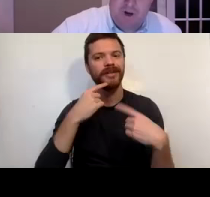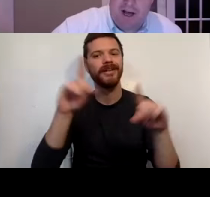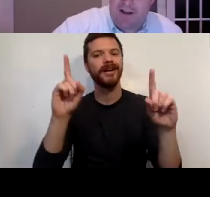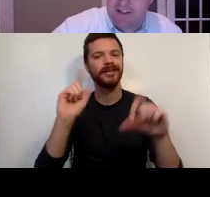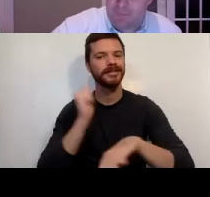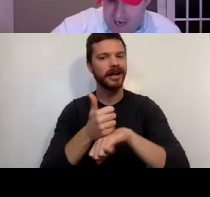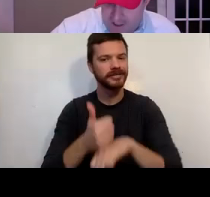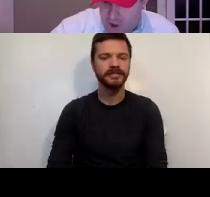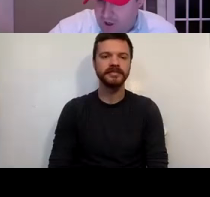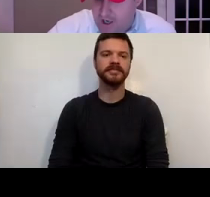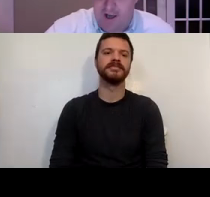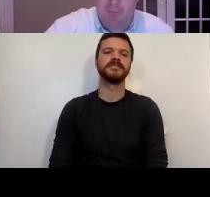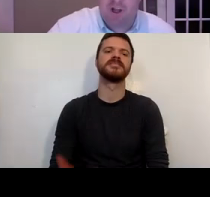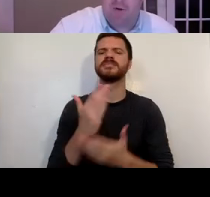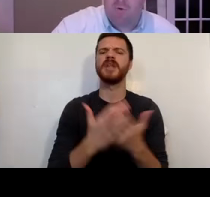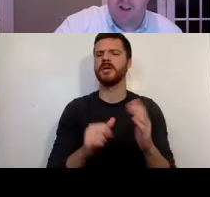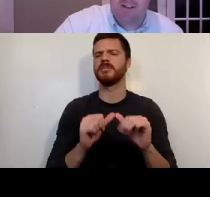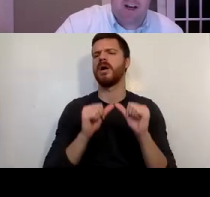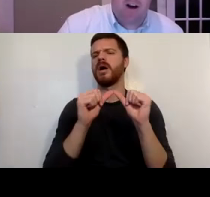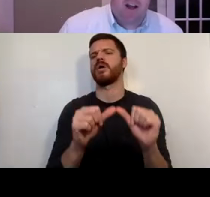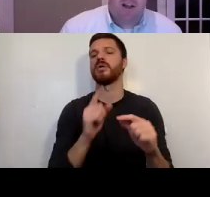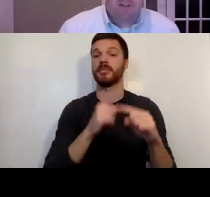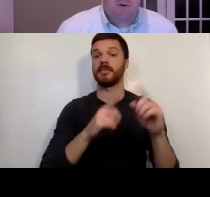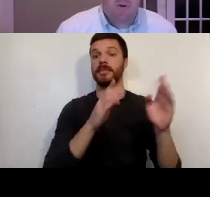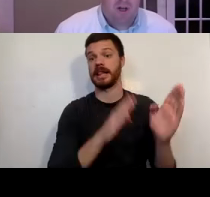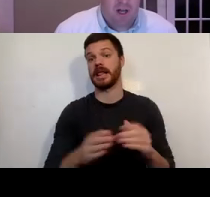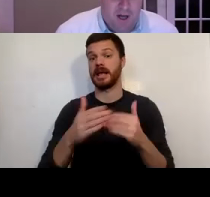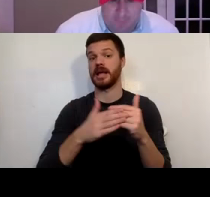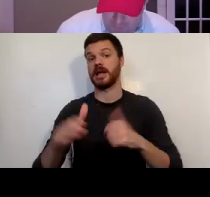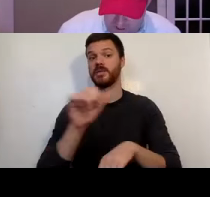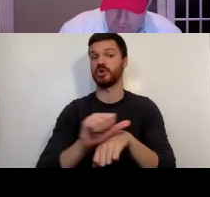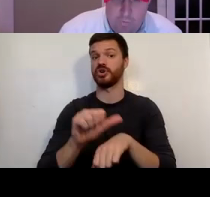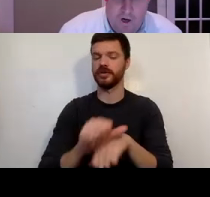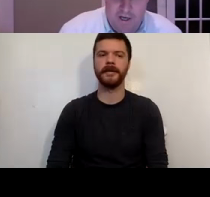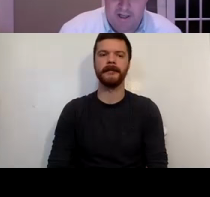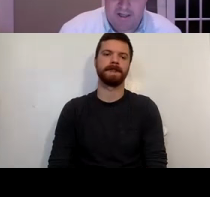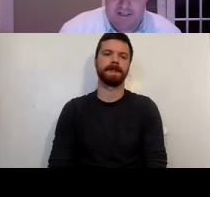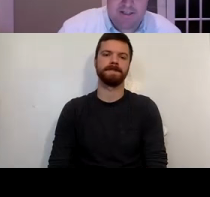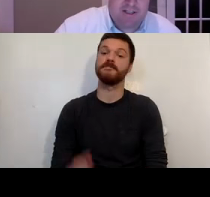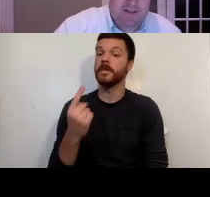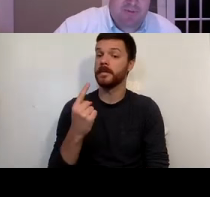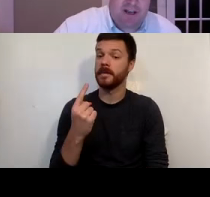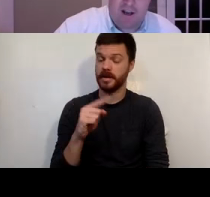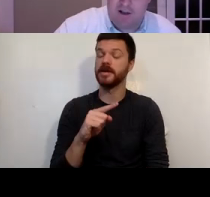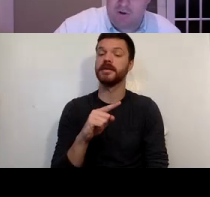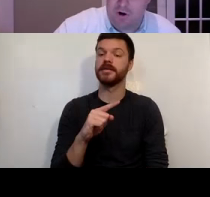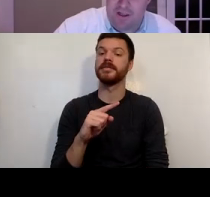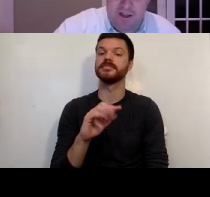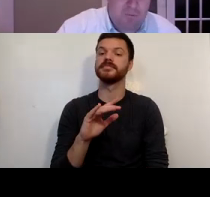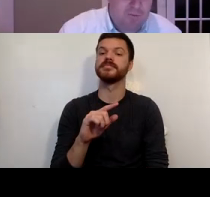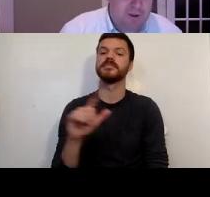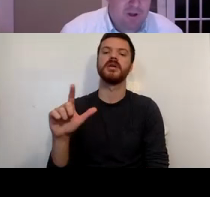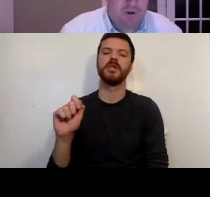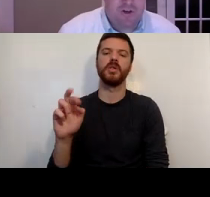Just wanted to highlight some ongoing and planned work in this area. So one is something that Laura, I